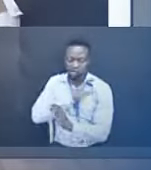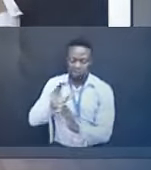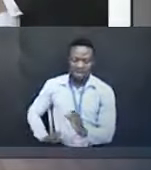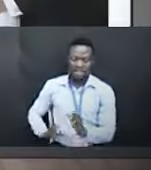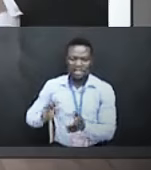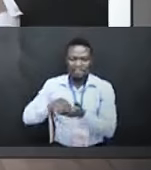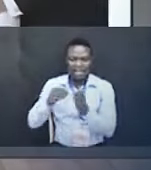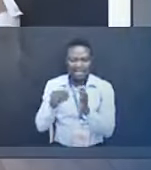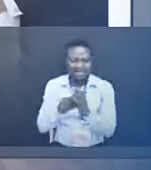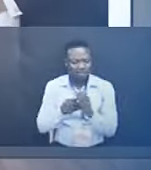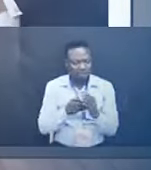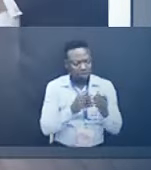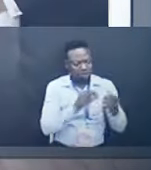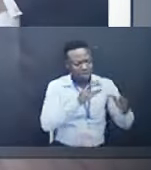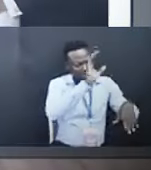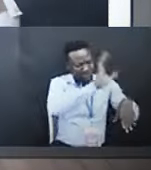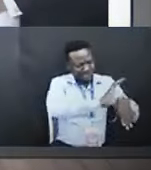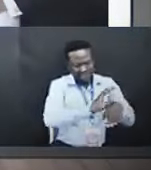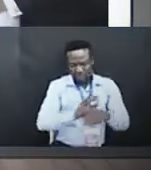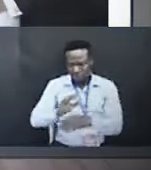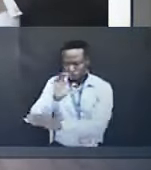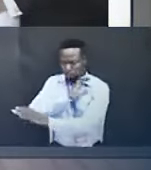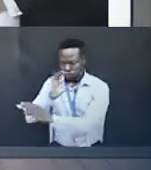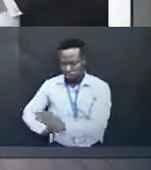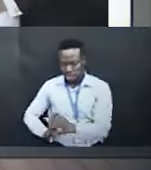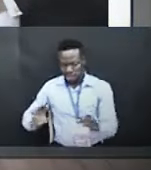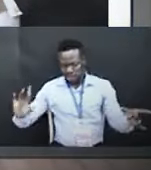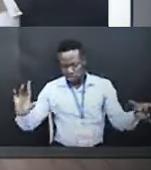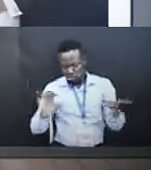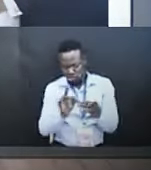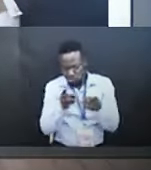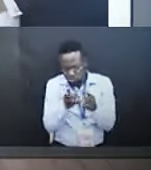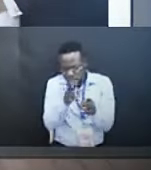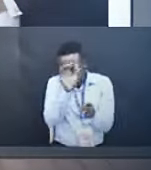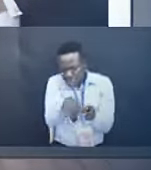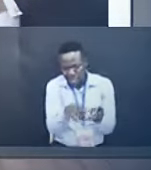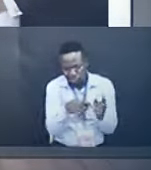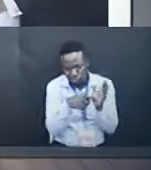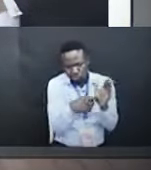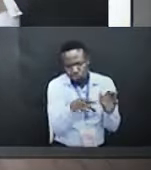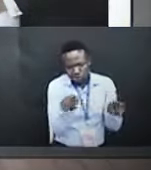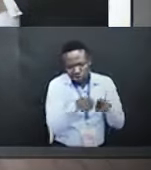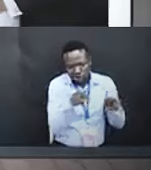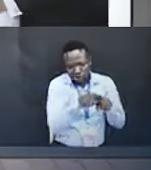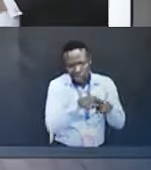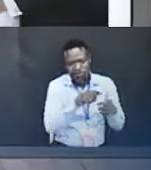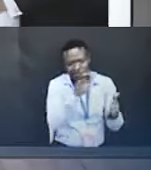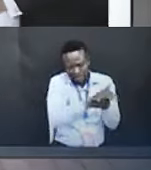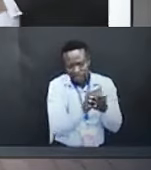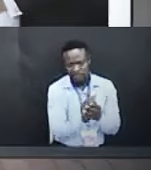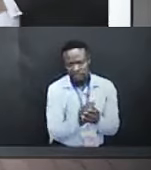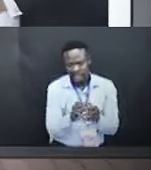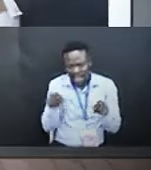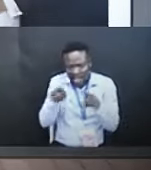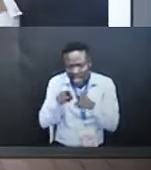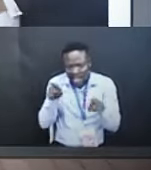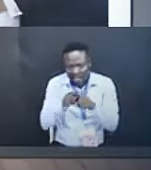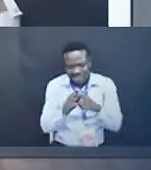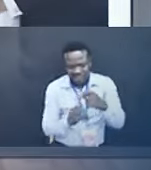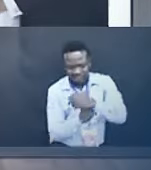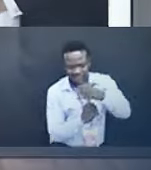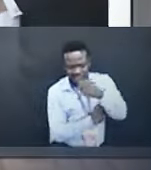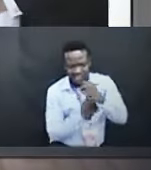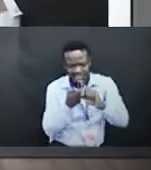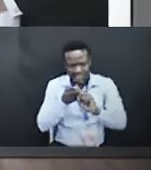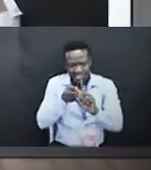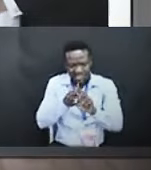and the church, and one whose foundation is Christ himself. Success, or